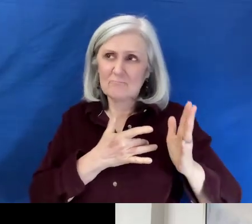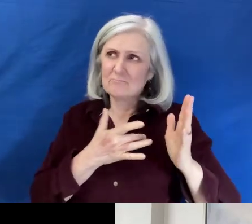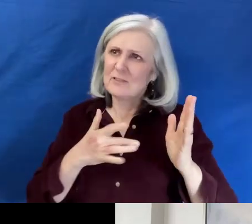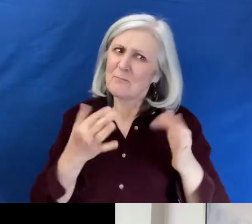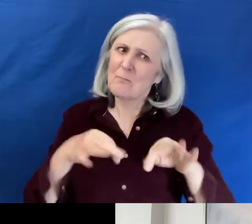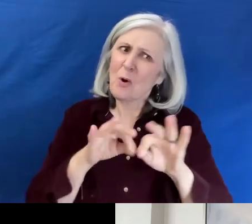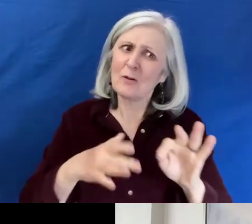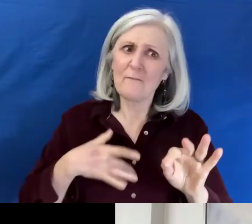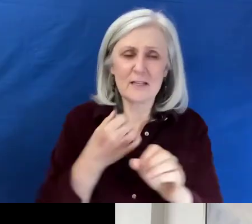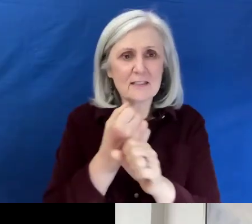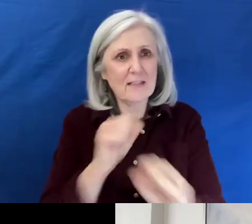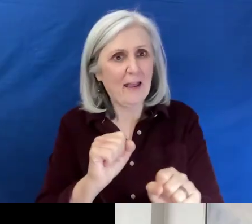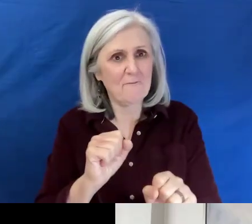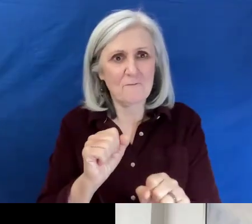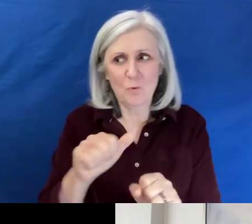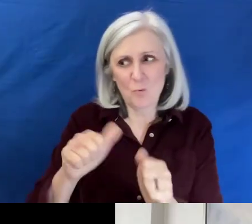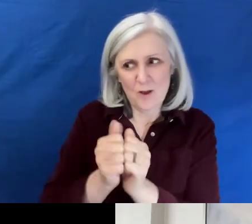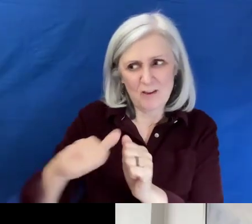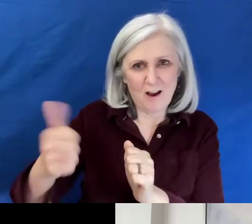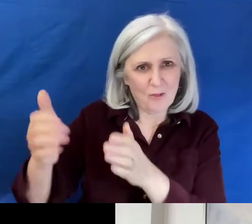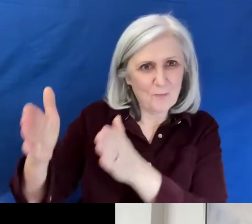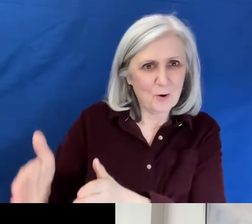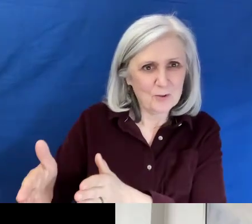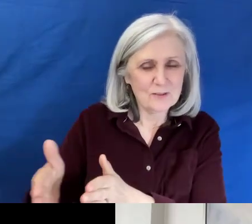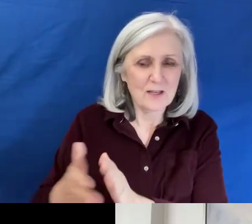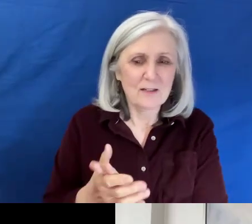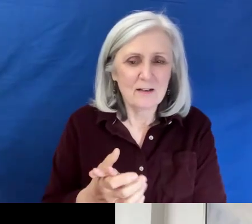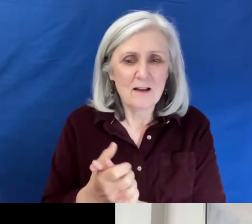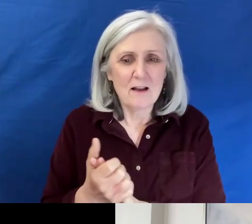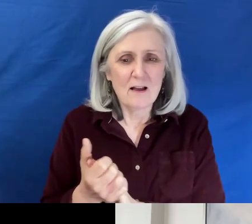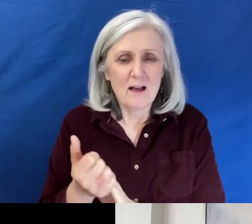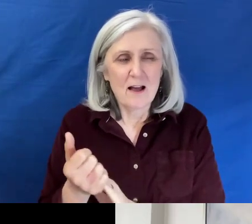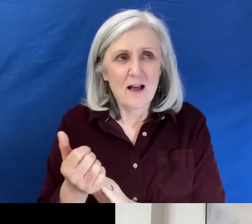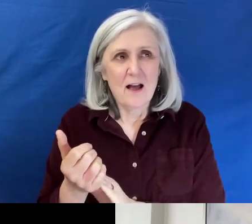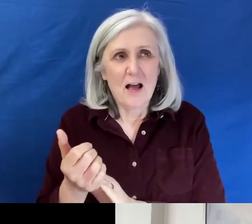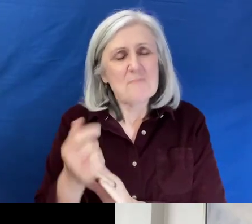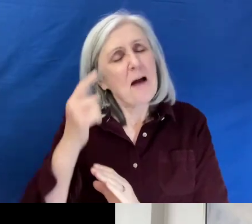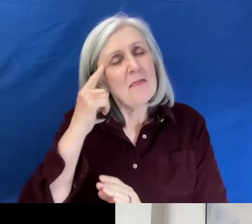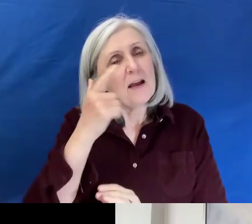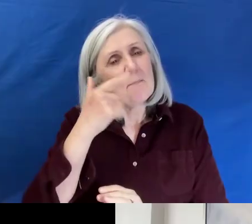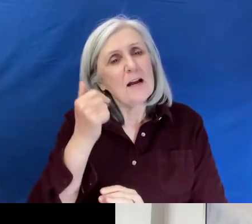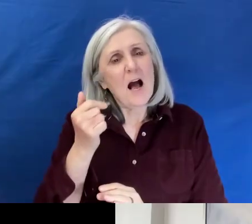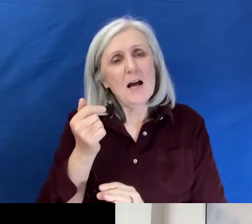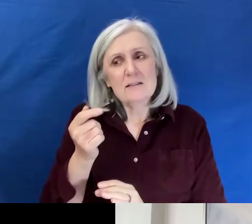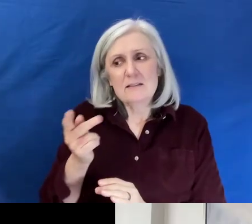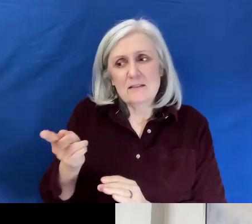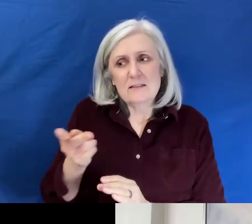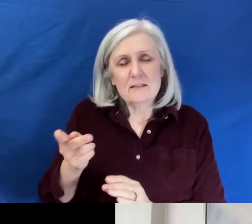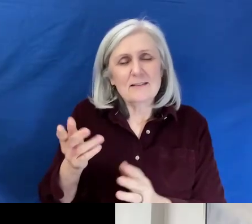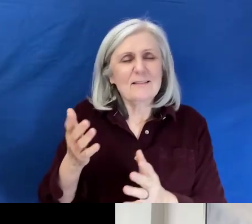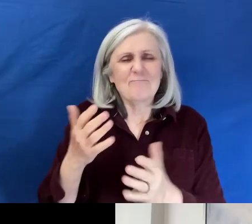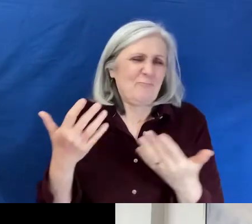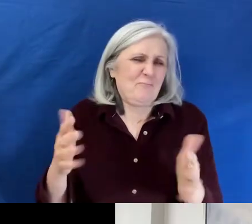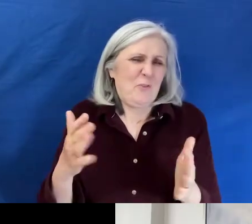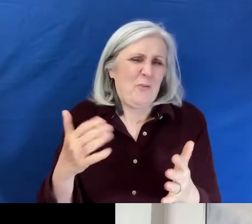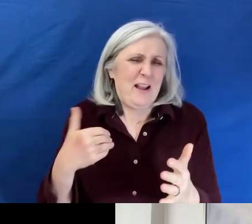in someone's company, which is, and I think because they've had a lot of adventures together